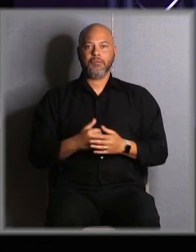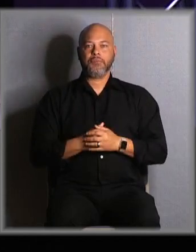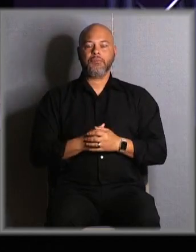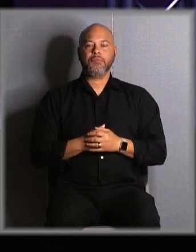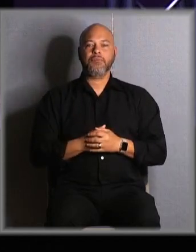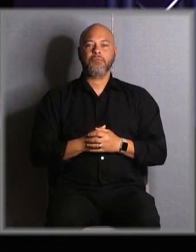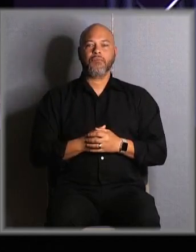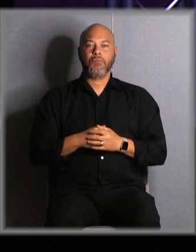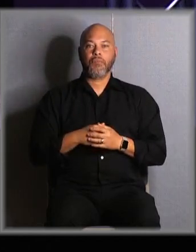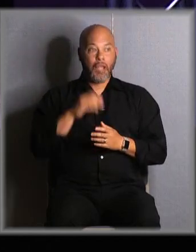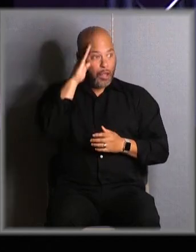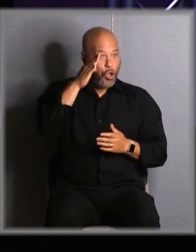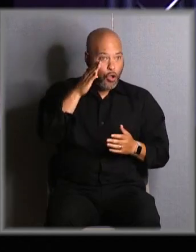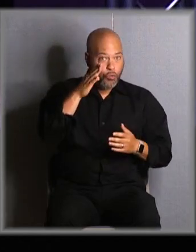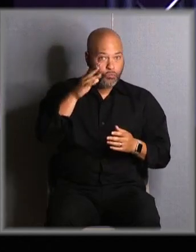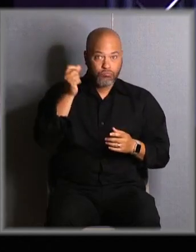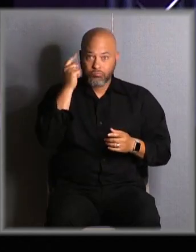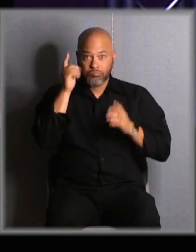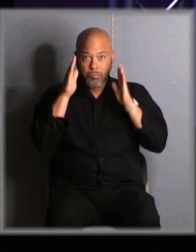Hello?